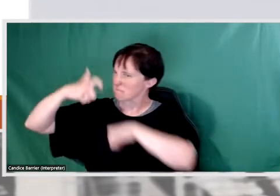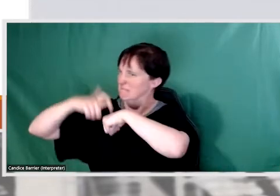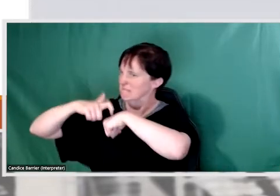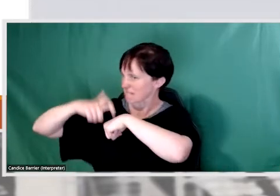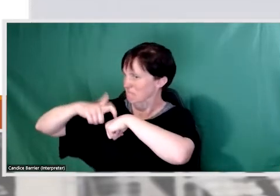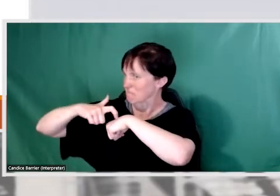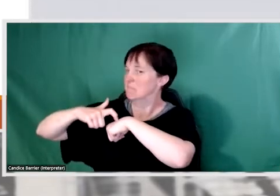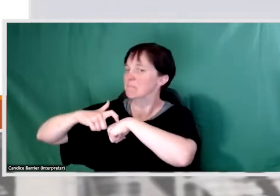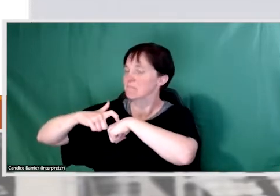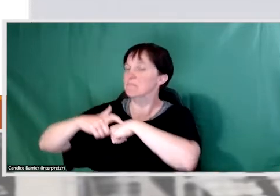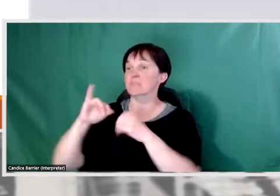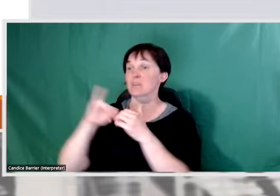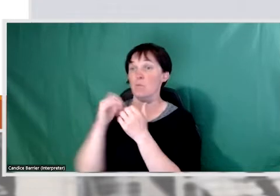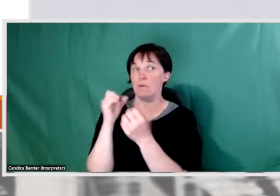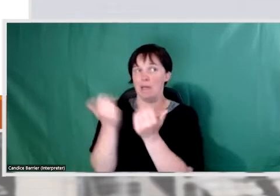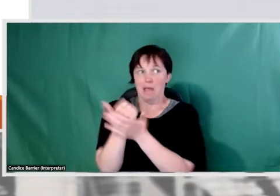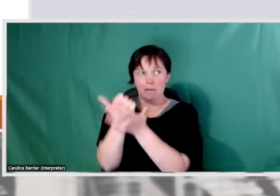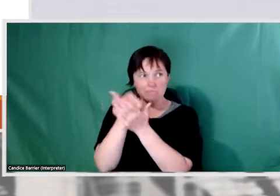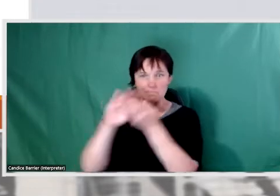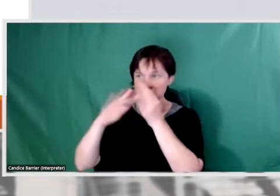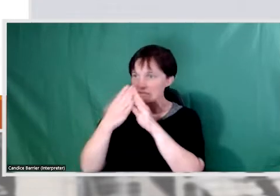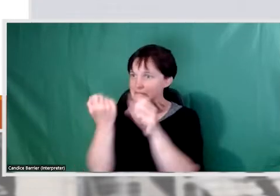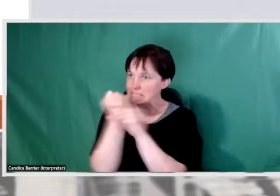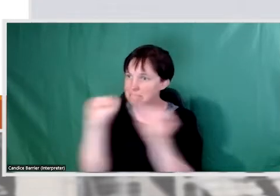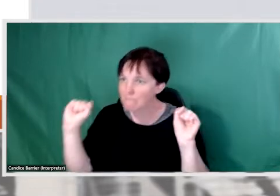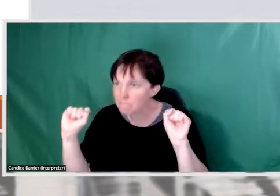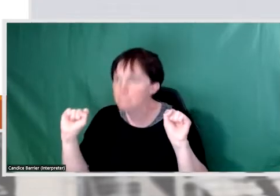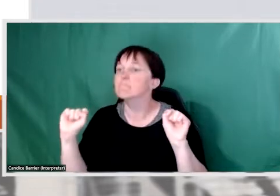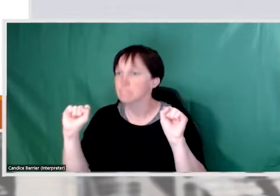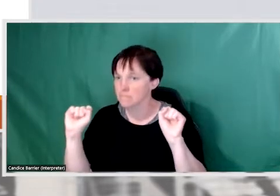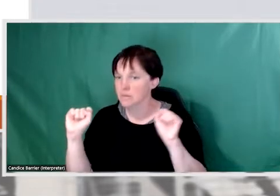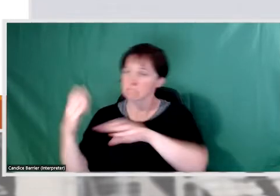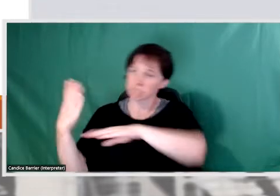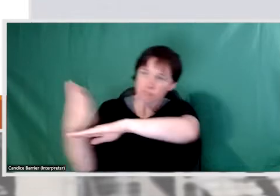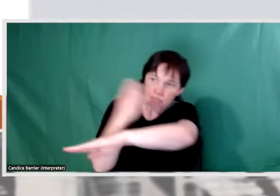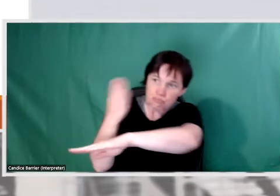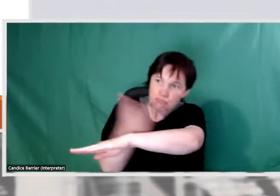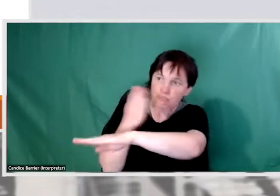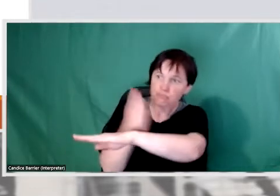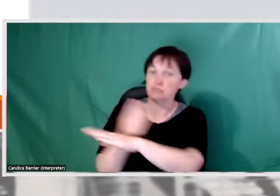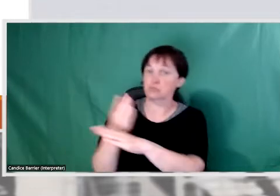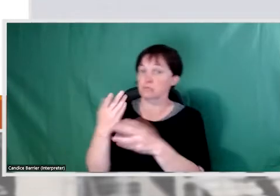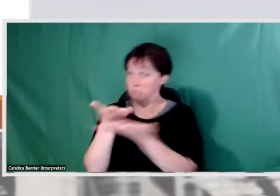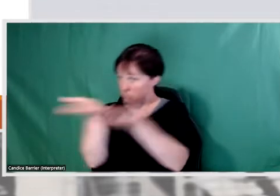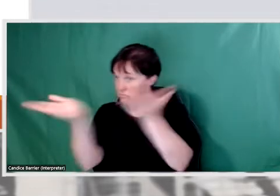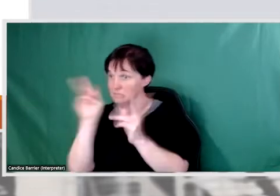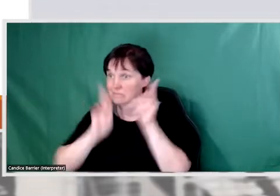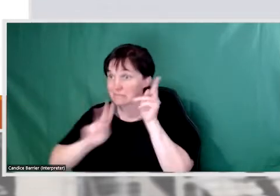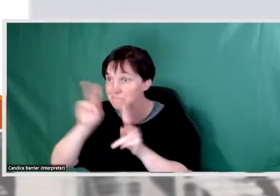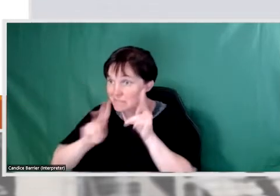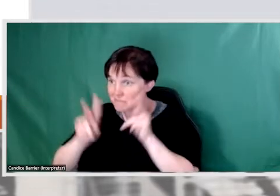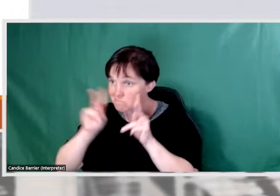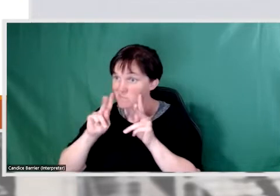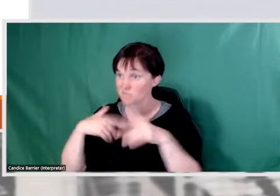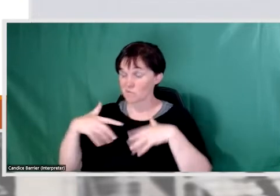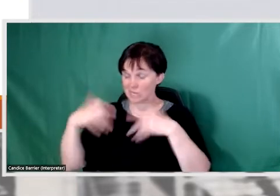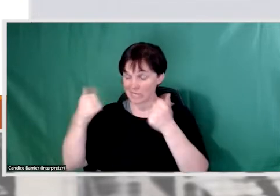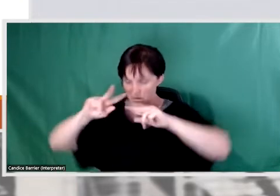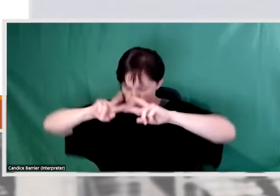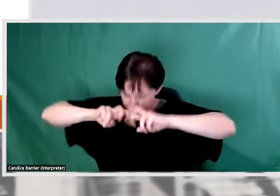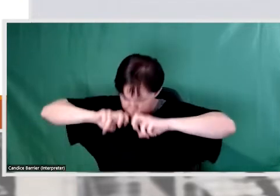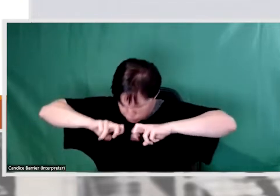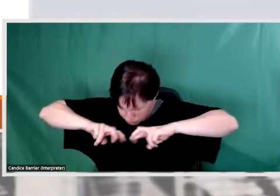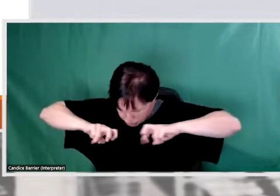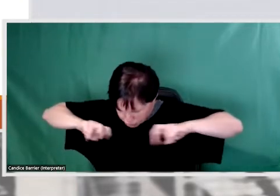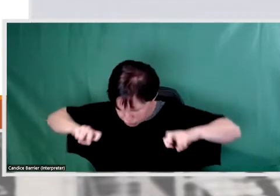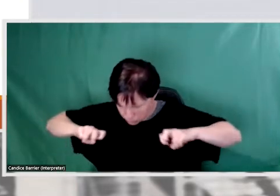helps make the city safe. That's what helps bring improvements to a lot of different people. So if we can take a project apart and break it